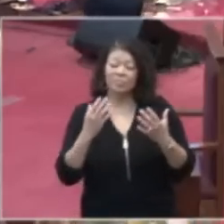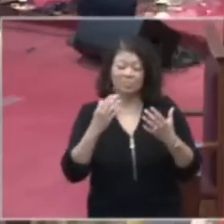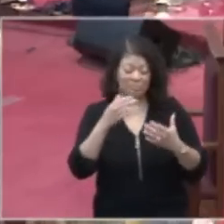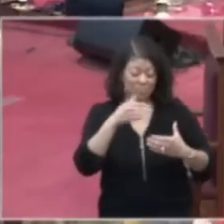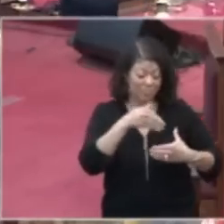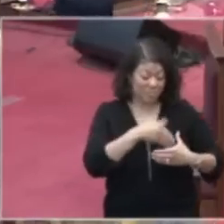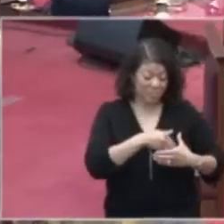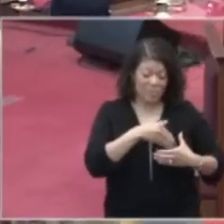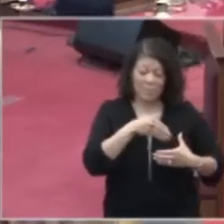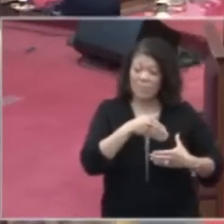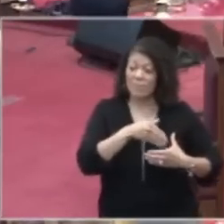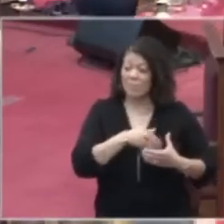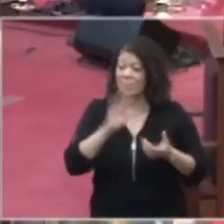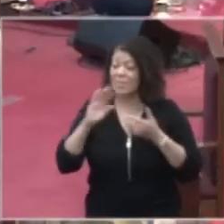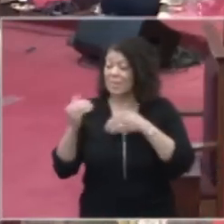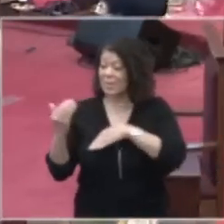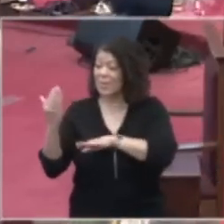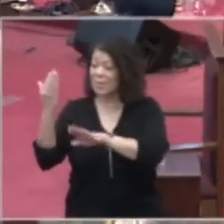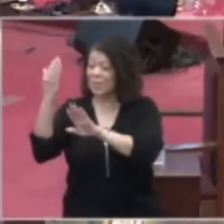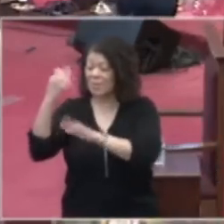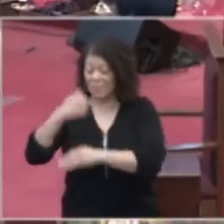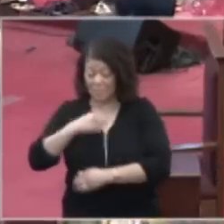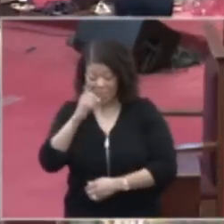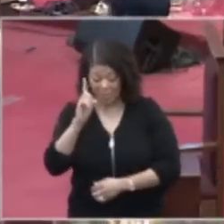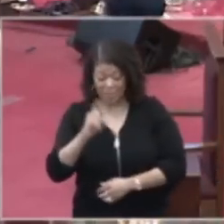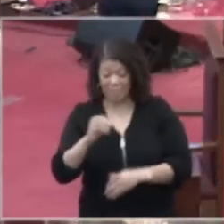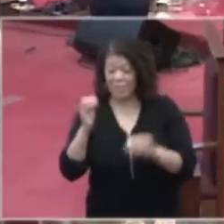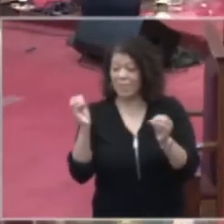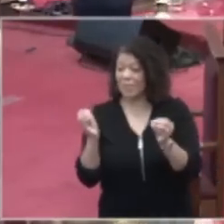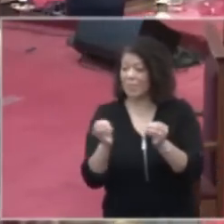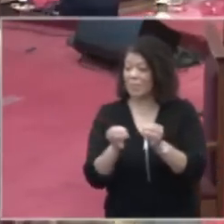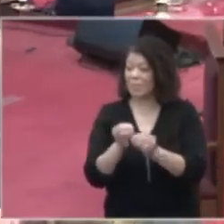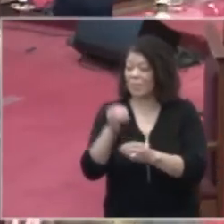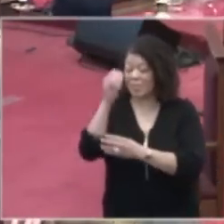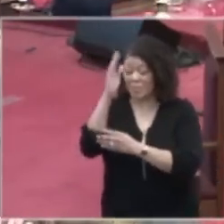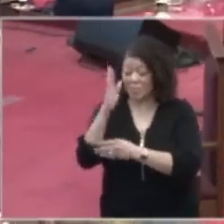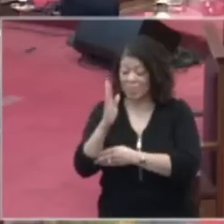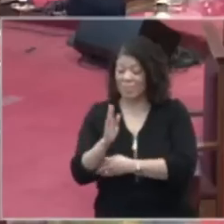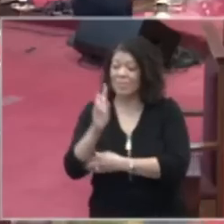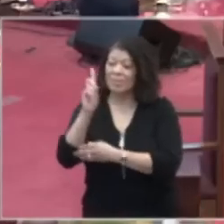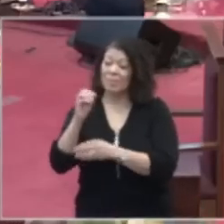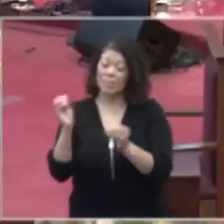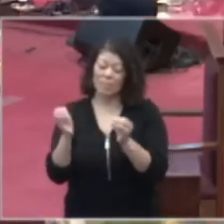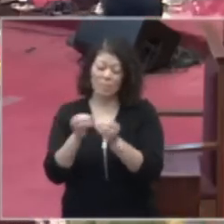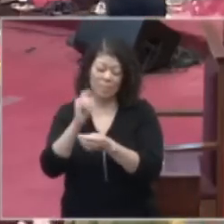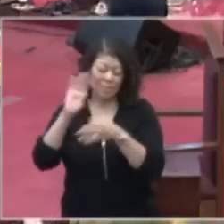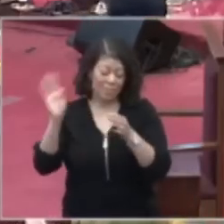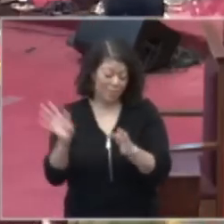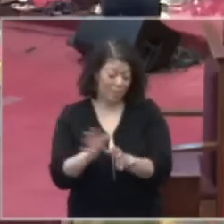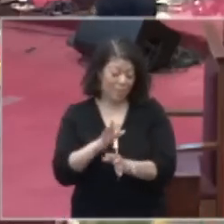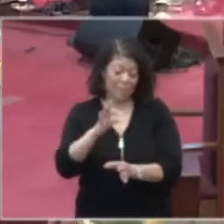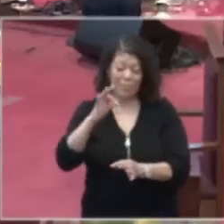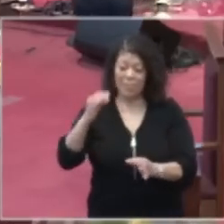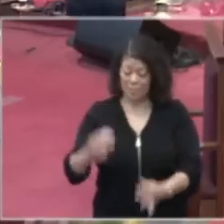Come on, sing it again. Fill me up, God. Fill me